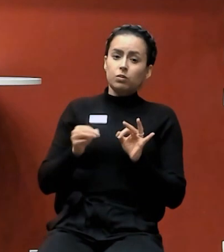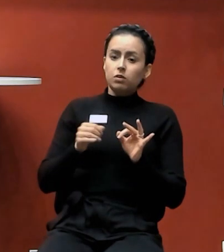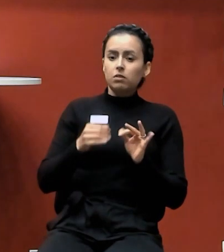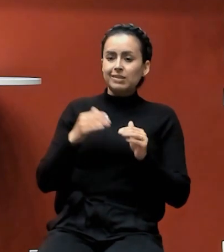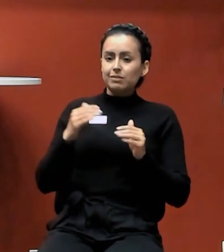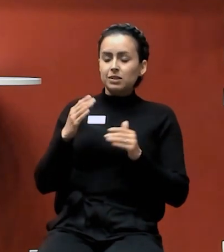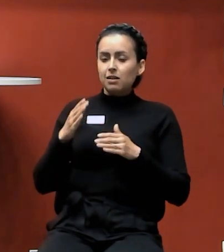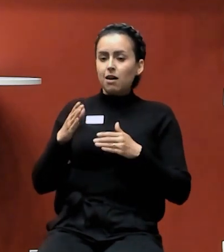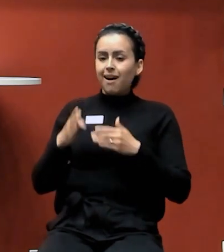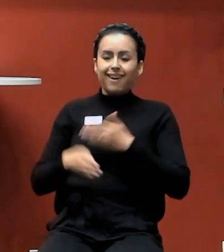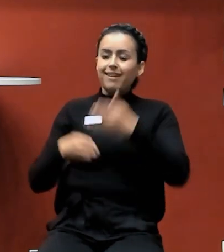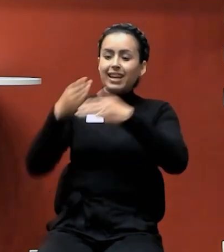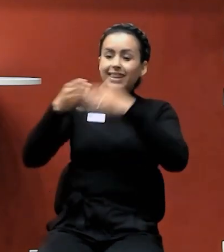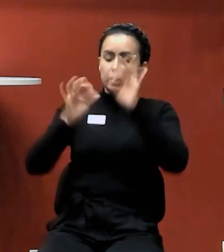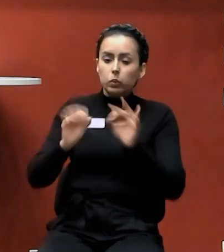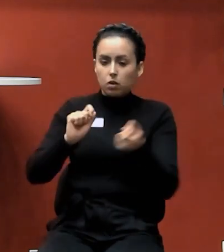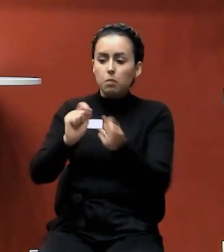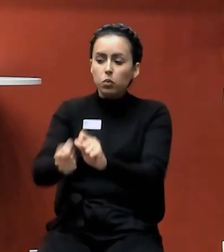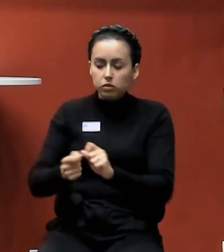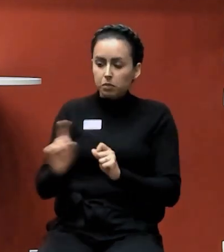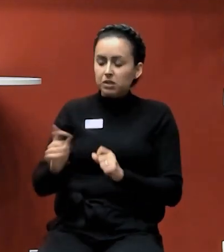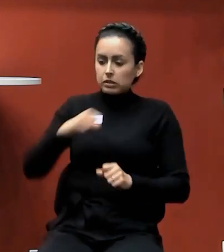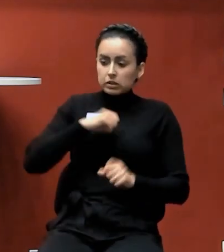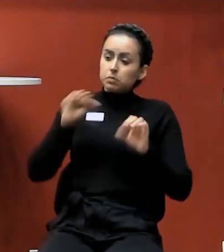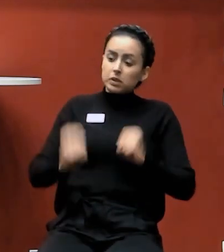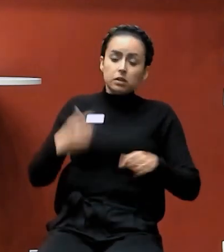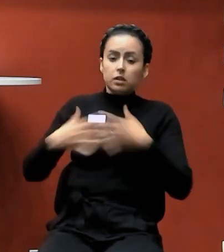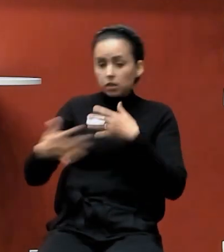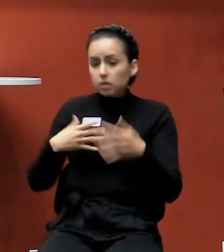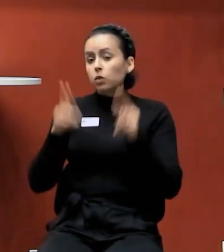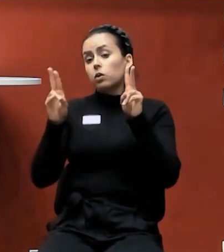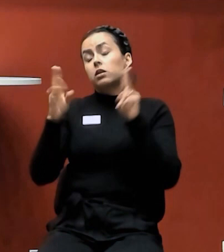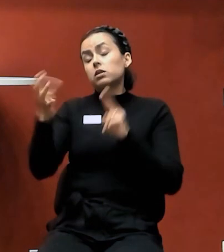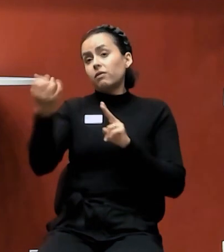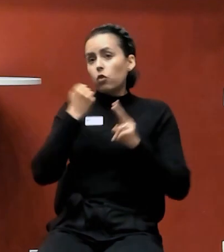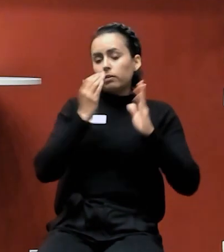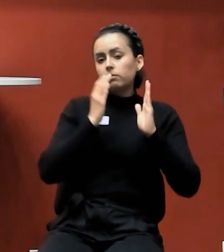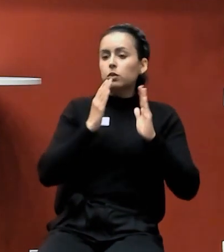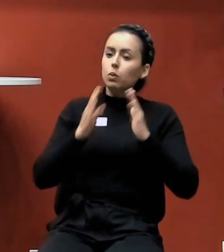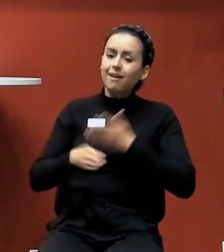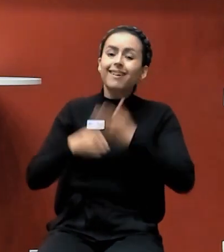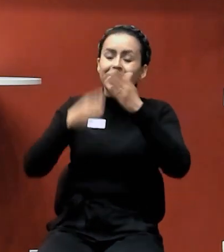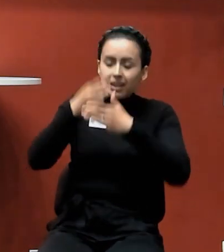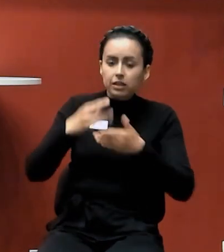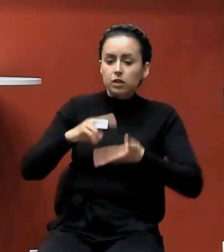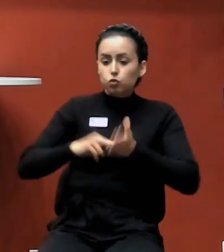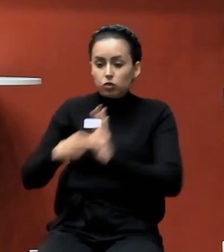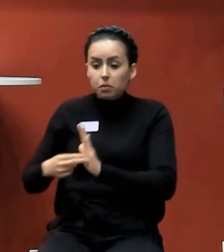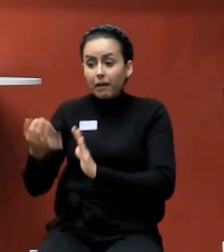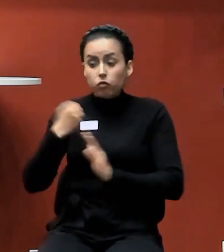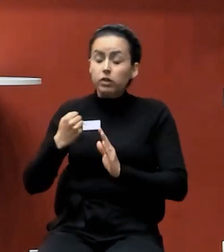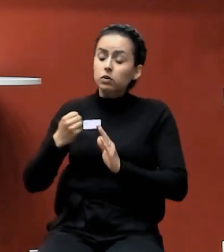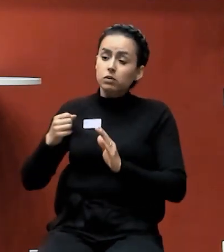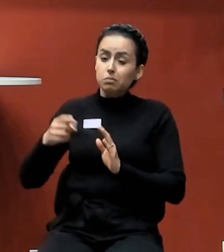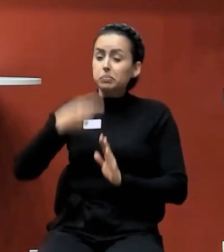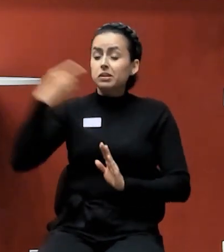And what do you have to do to actually change the system on the longer term? And